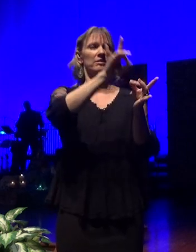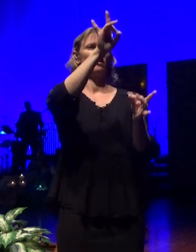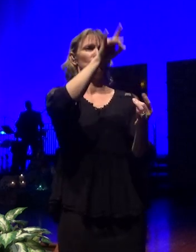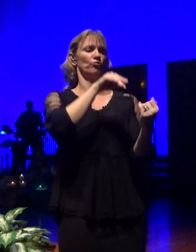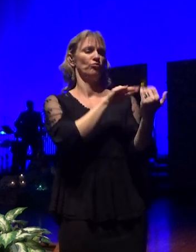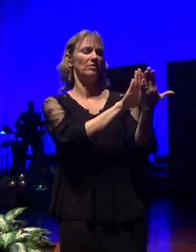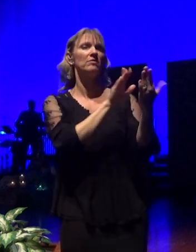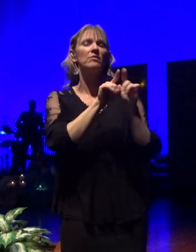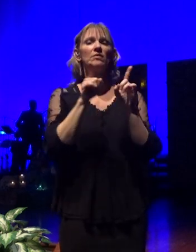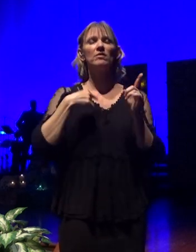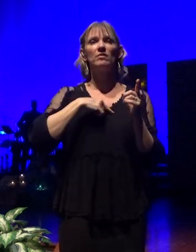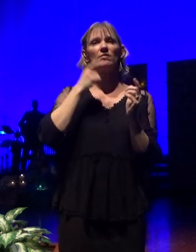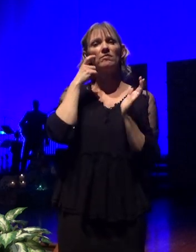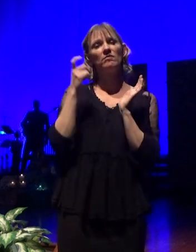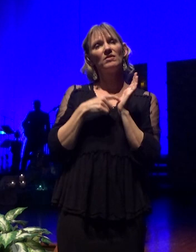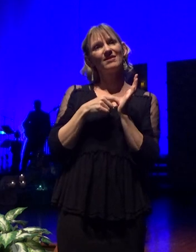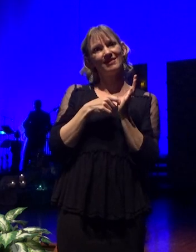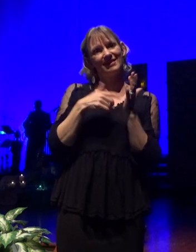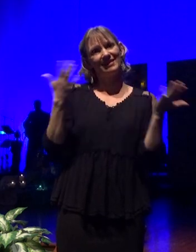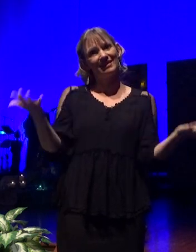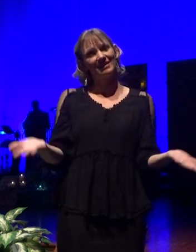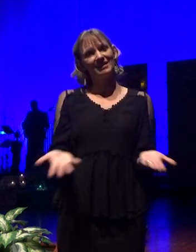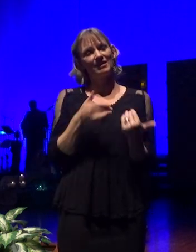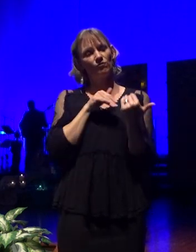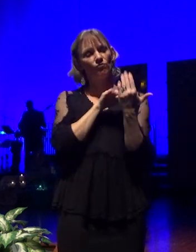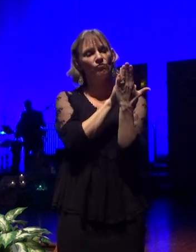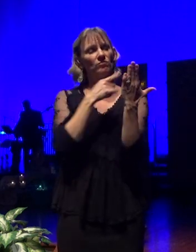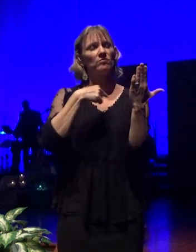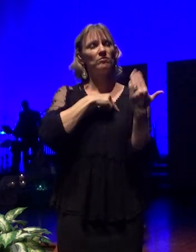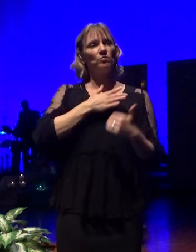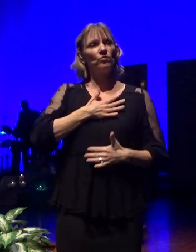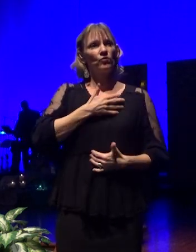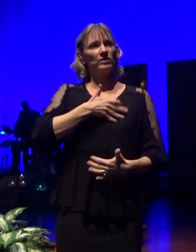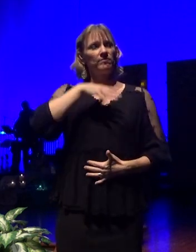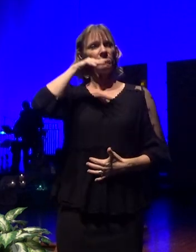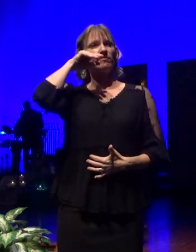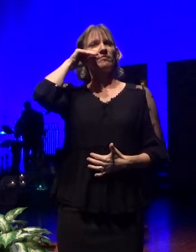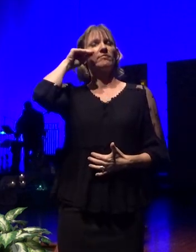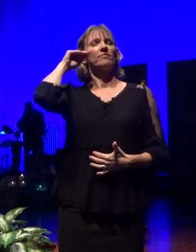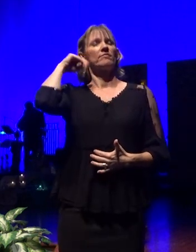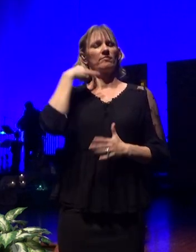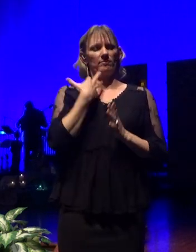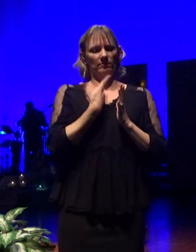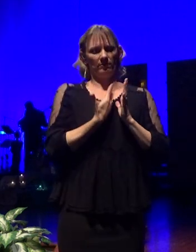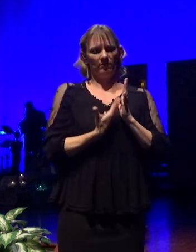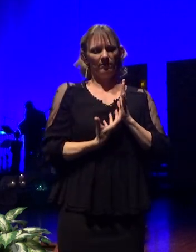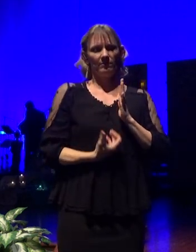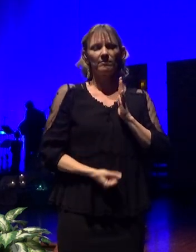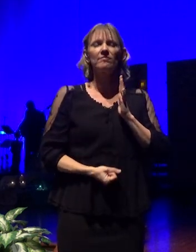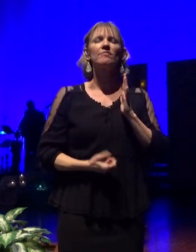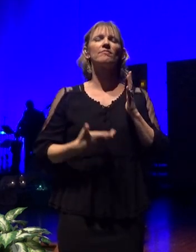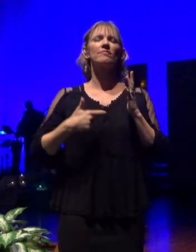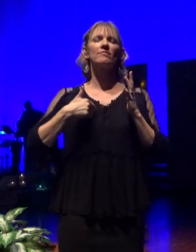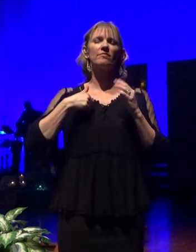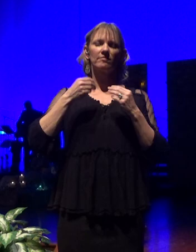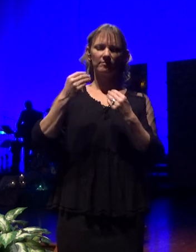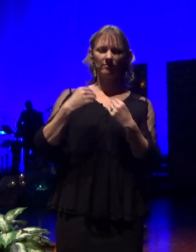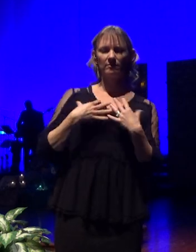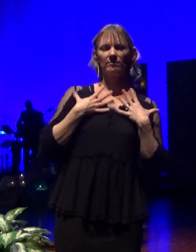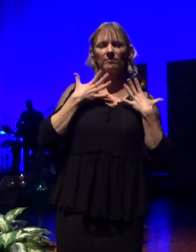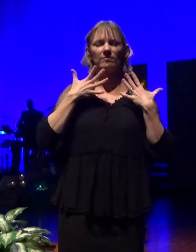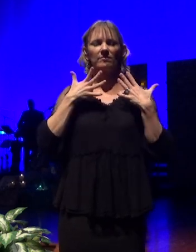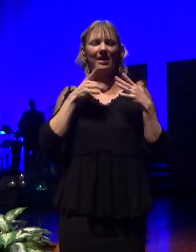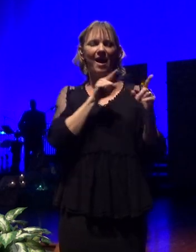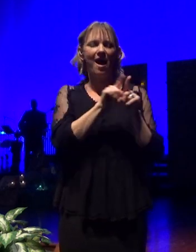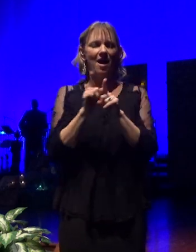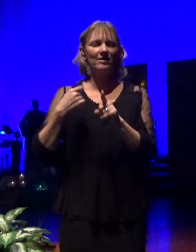that it is here, and we breathe it in, and we take it in, and it flows into us, through us, and as